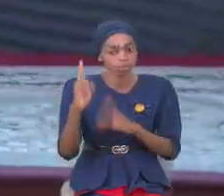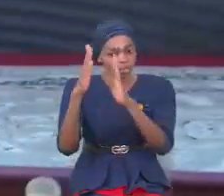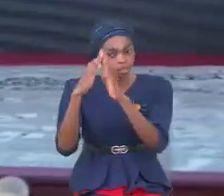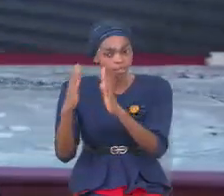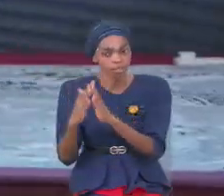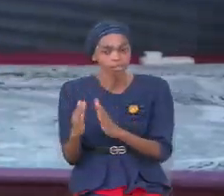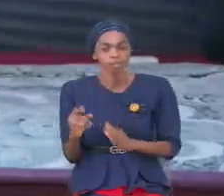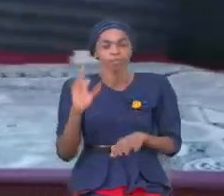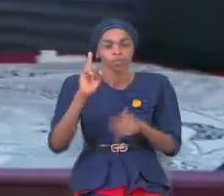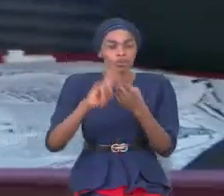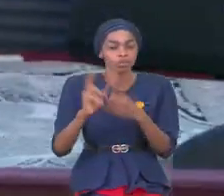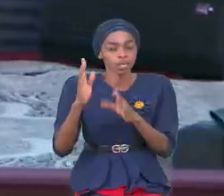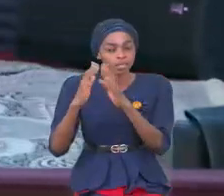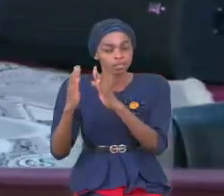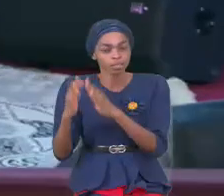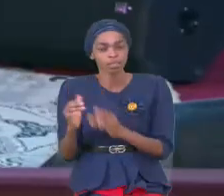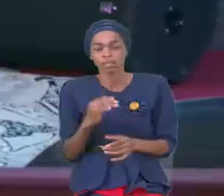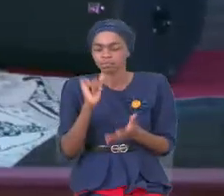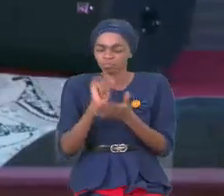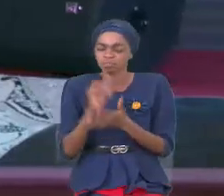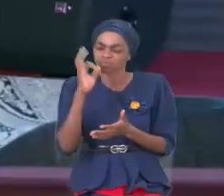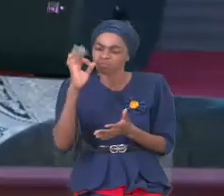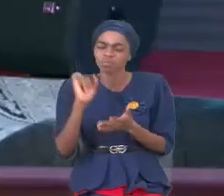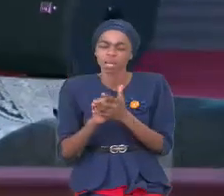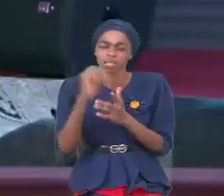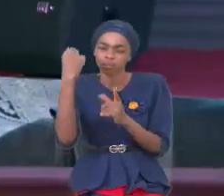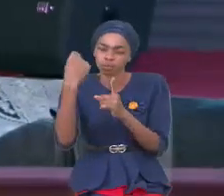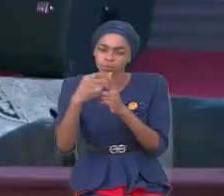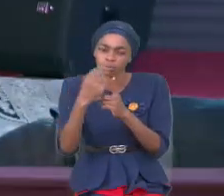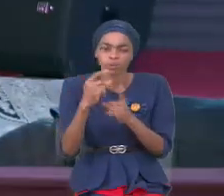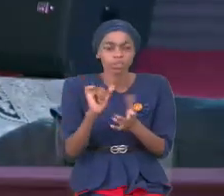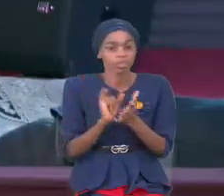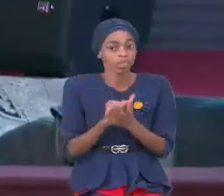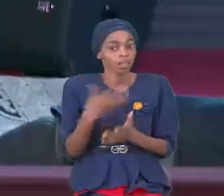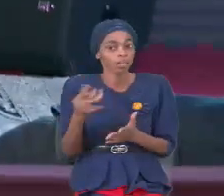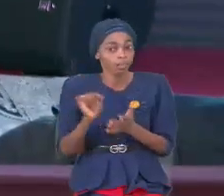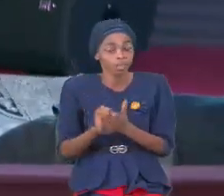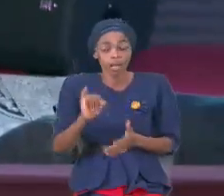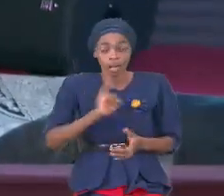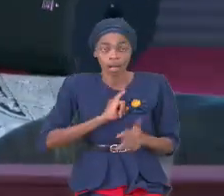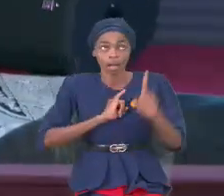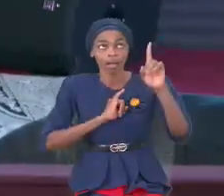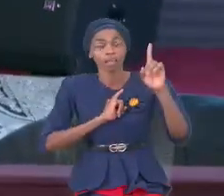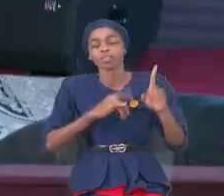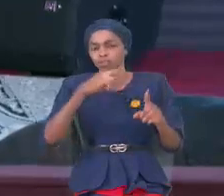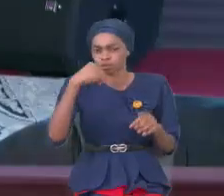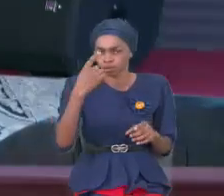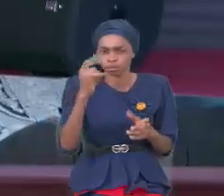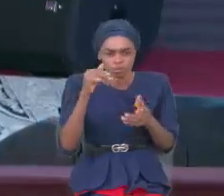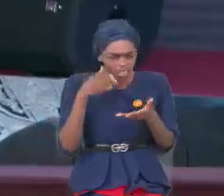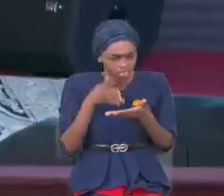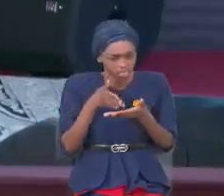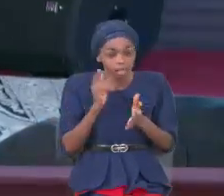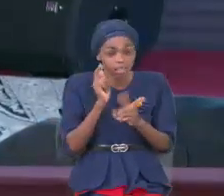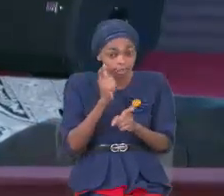unto Nineveh, that preaching, that word, and that thing I told you, exactly that thing you